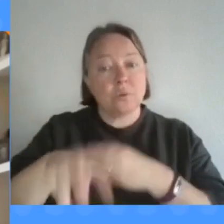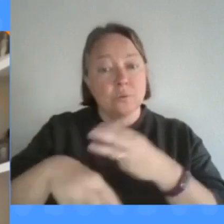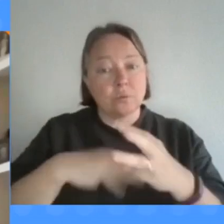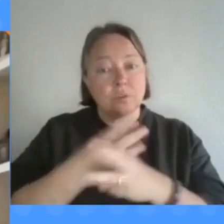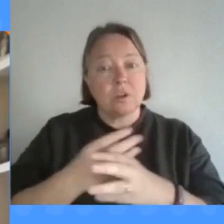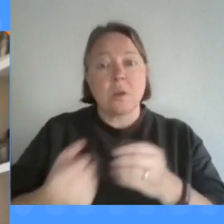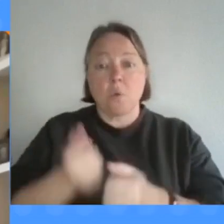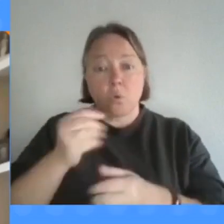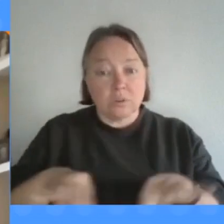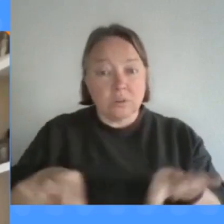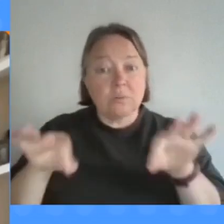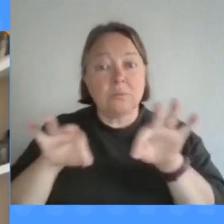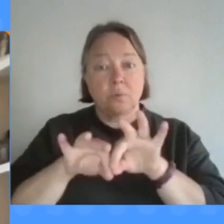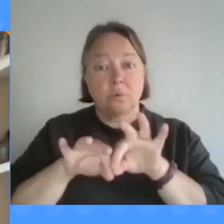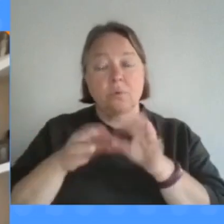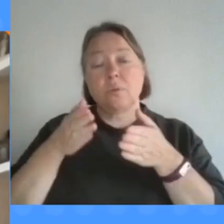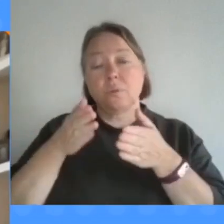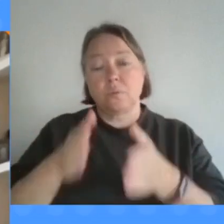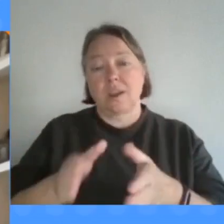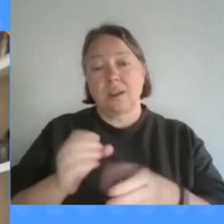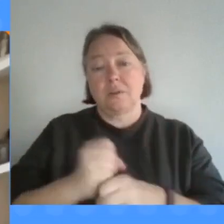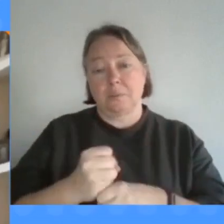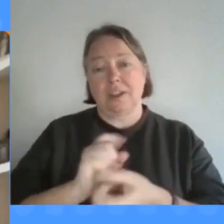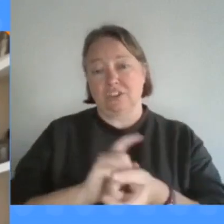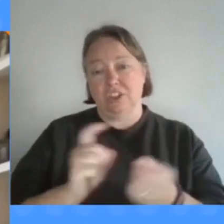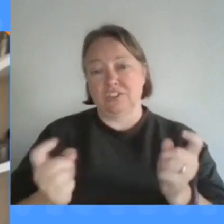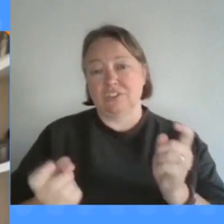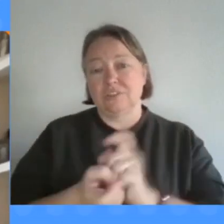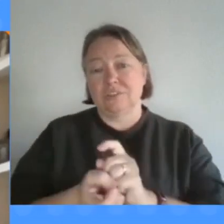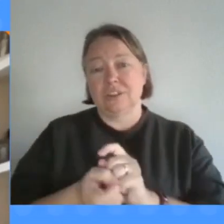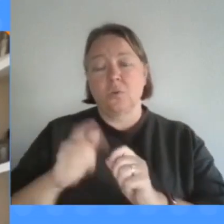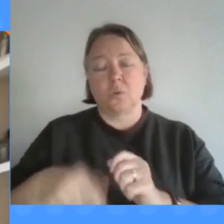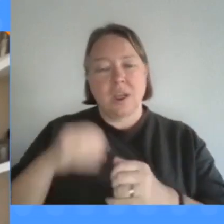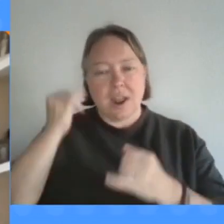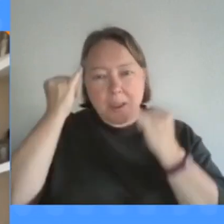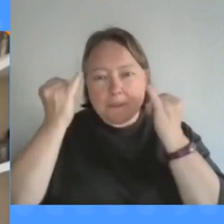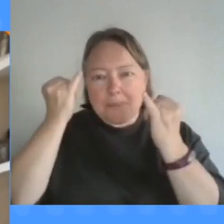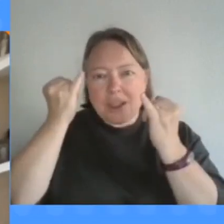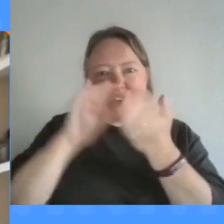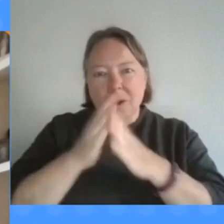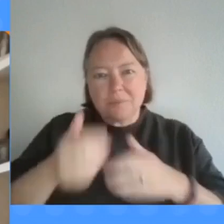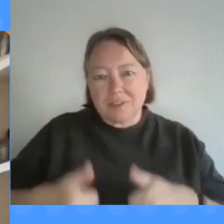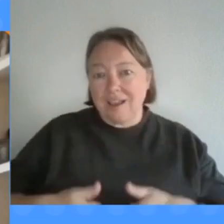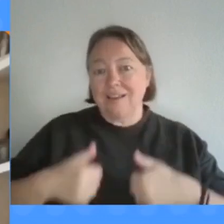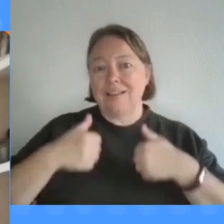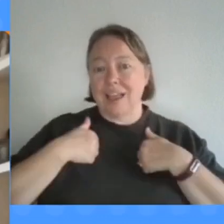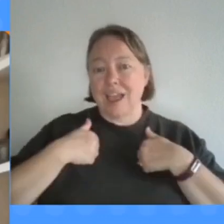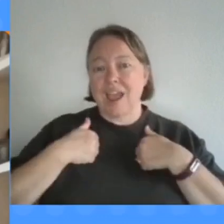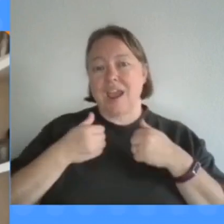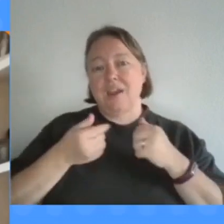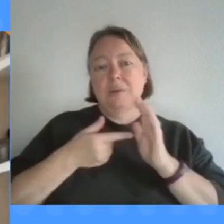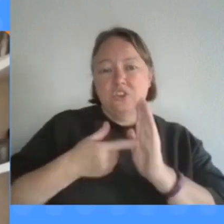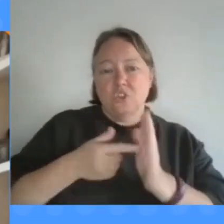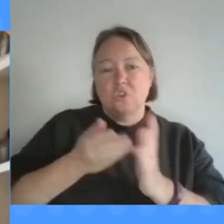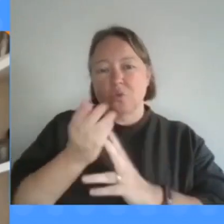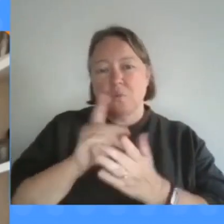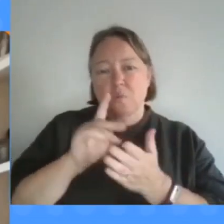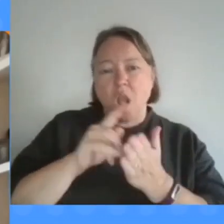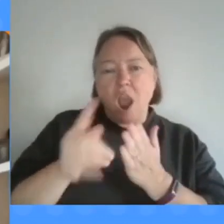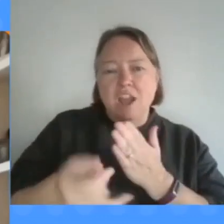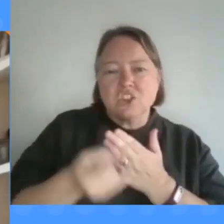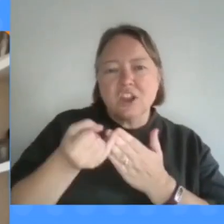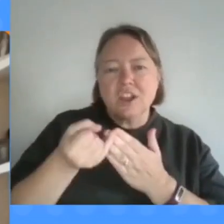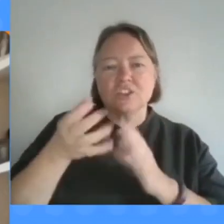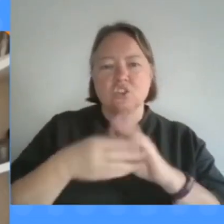and most importantly, a way of making change. And when imagination comes to life through projects, stories,